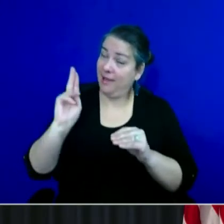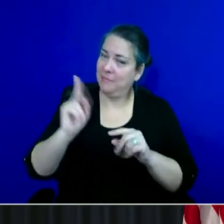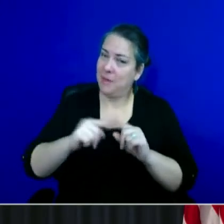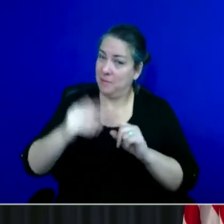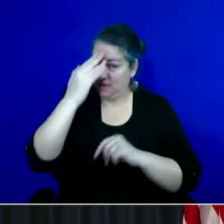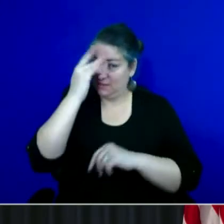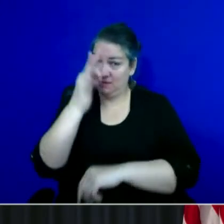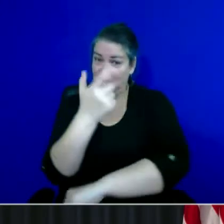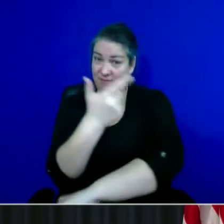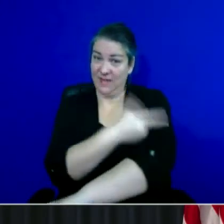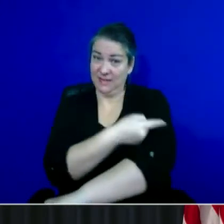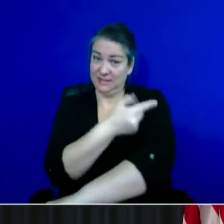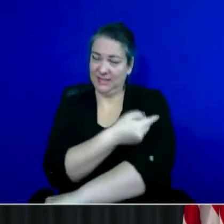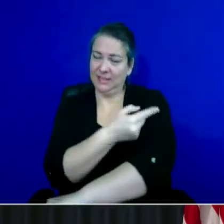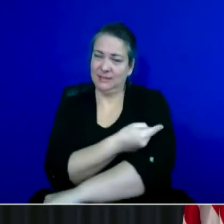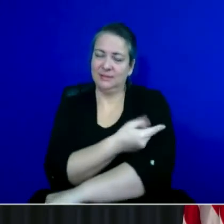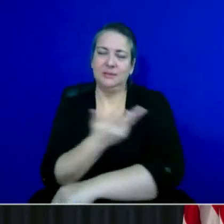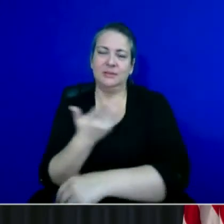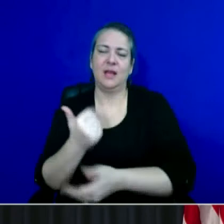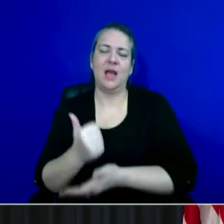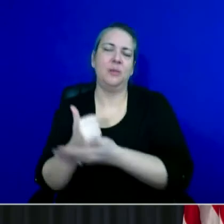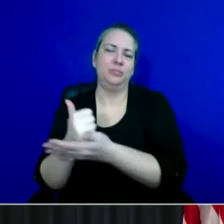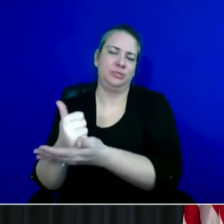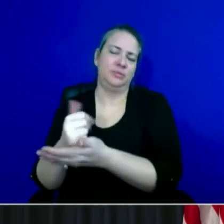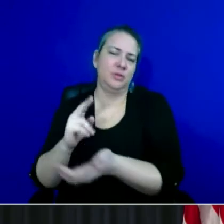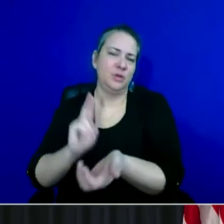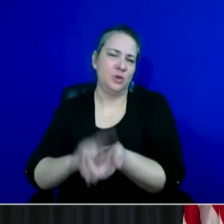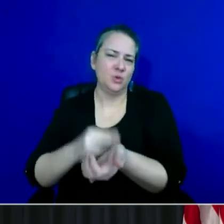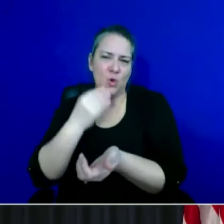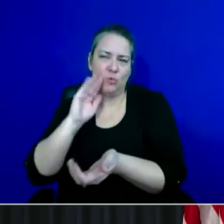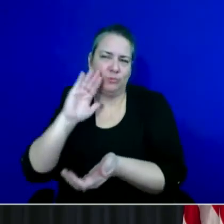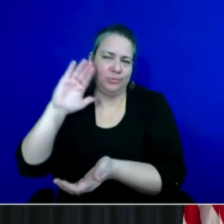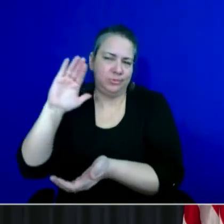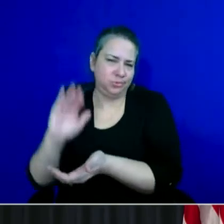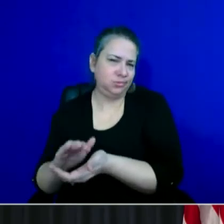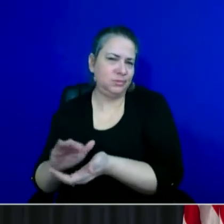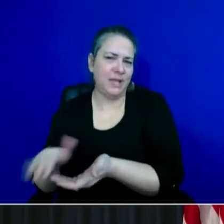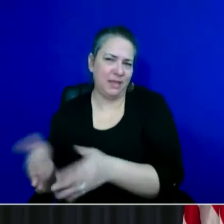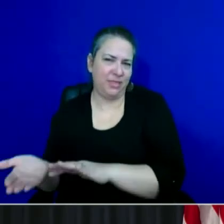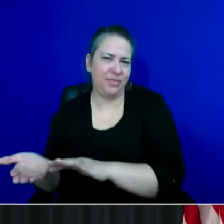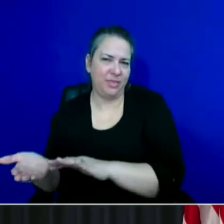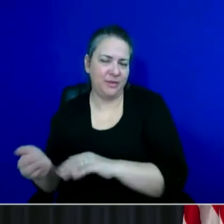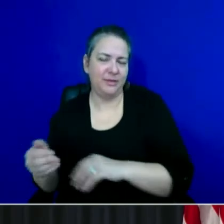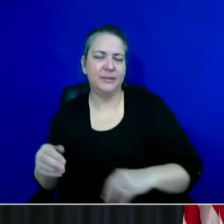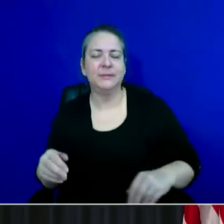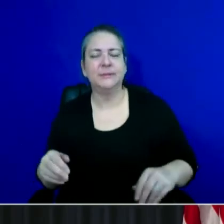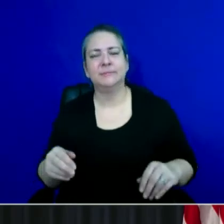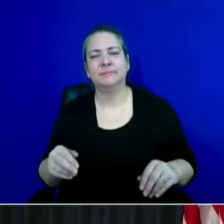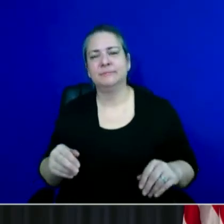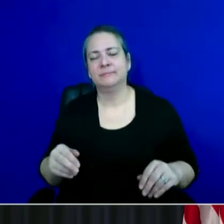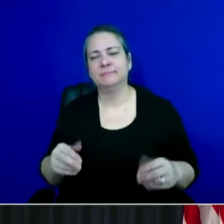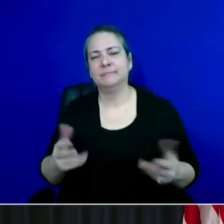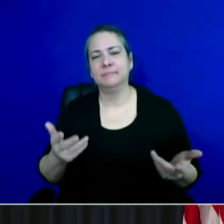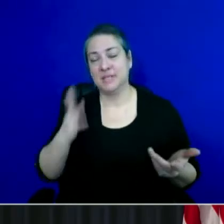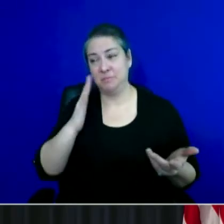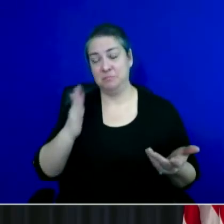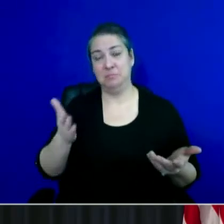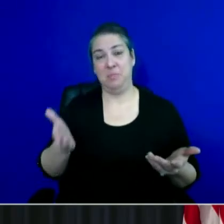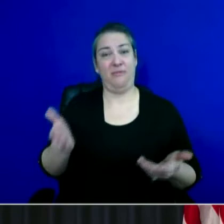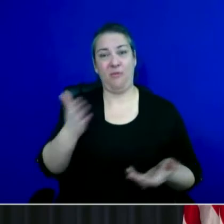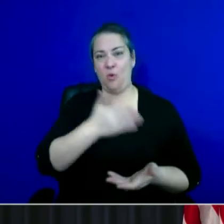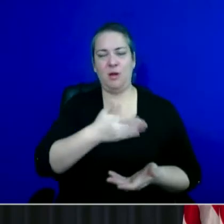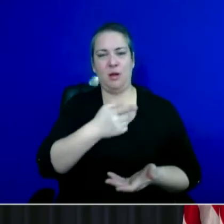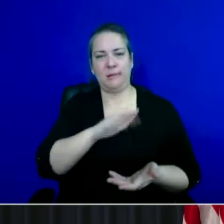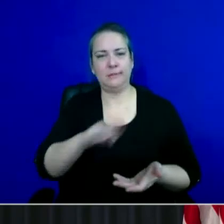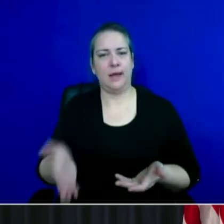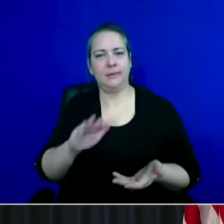these individuals passed away certainly before there was an opportunity to get through